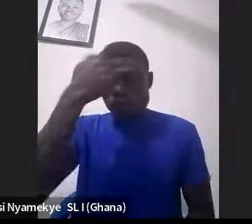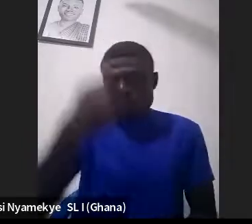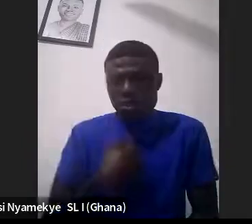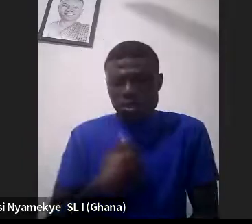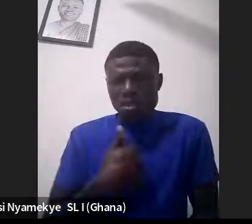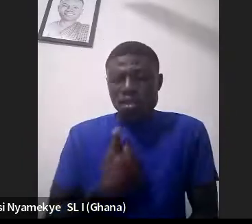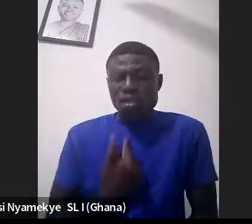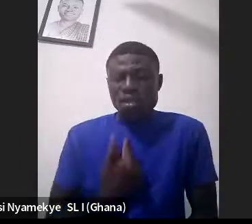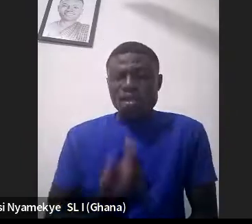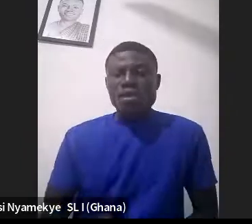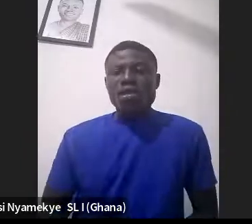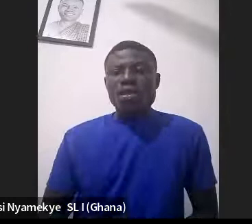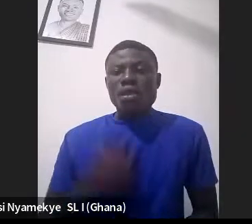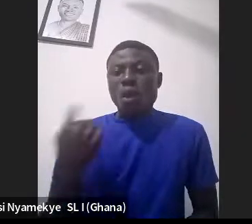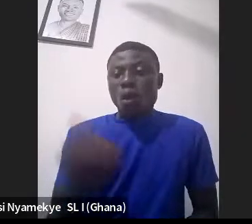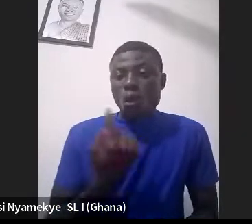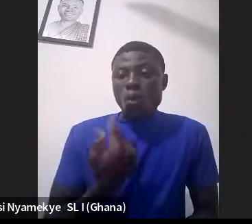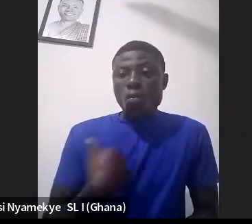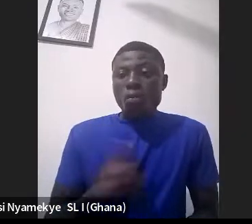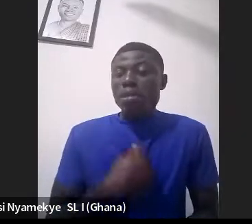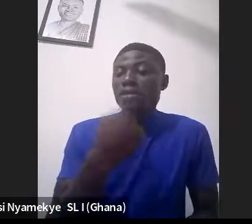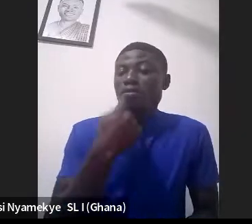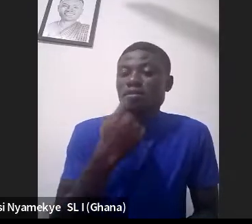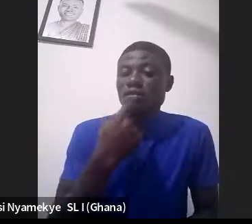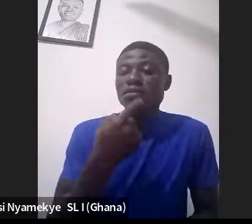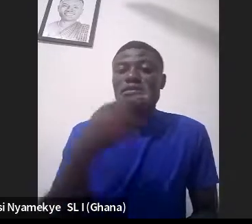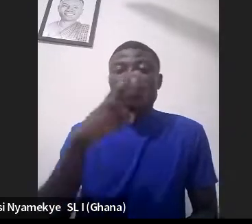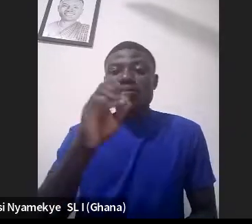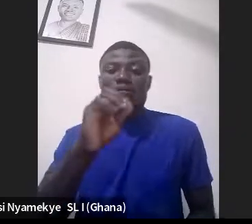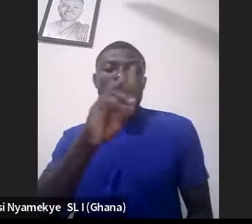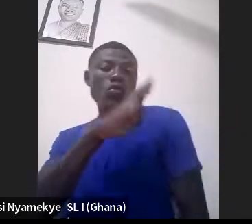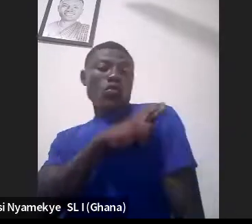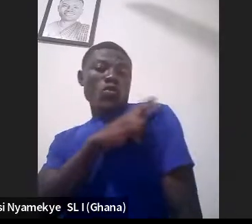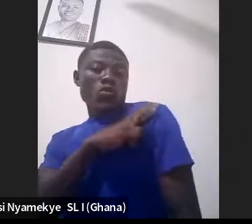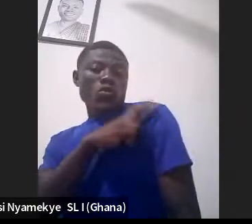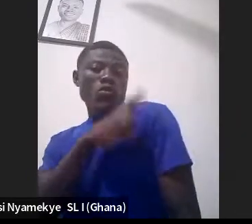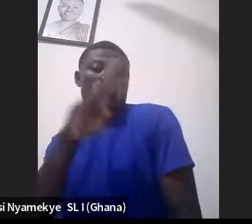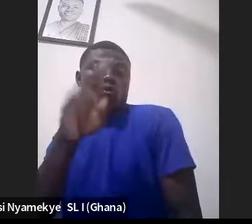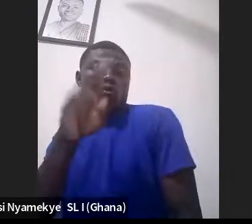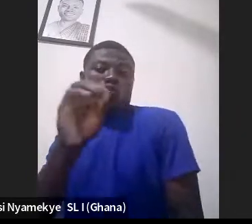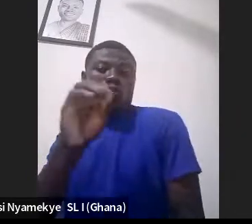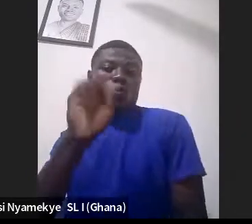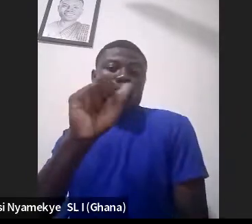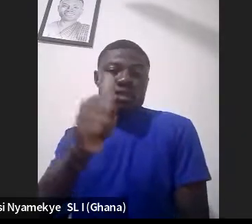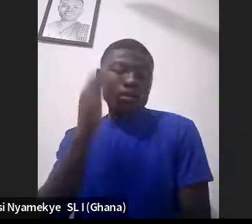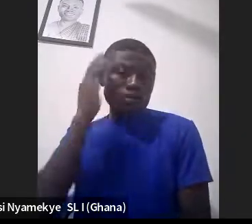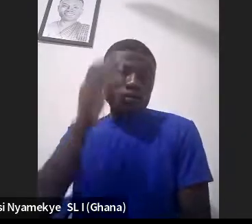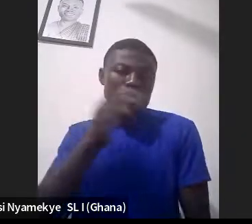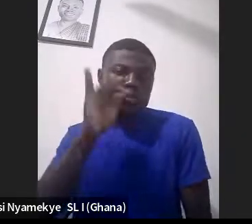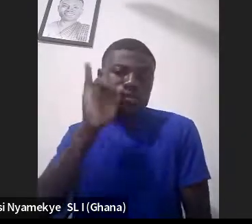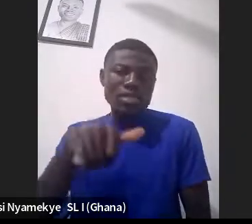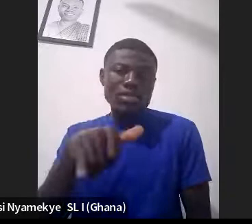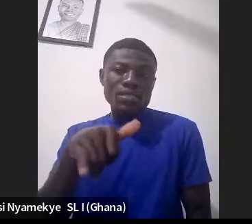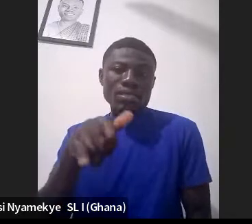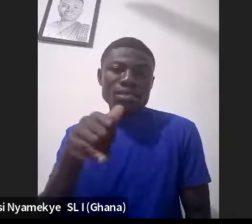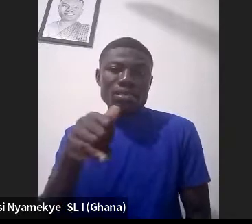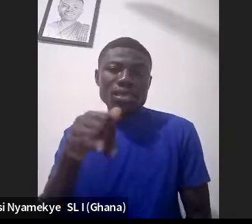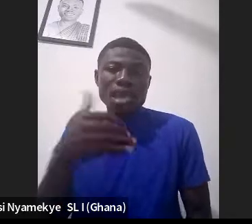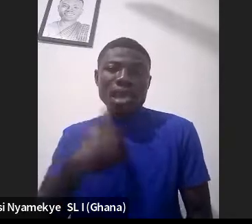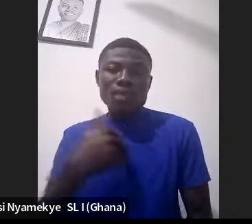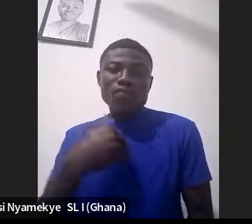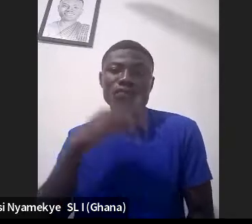I've always said, and Rosa will tell you, people that have dyslexia rather have a 4D